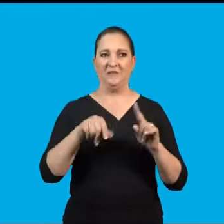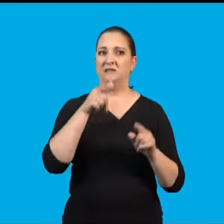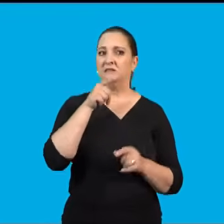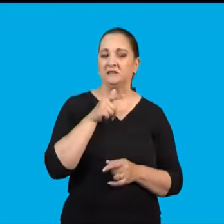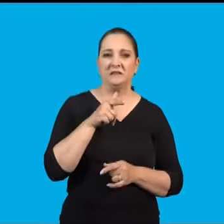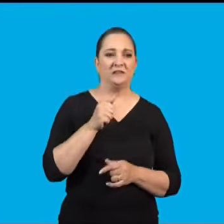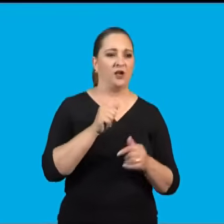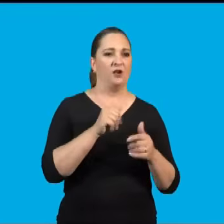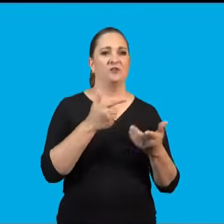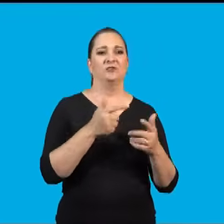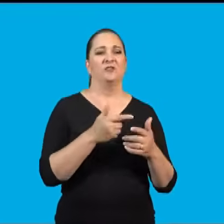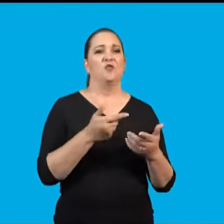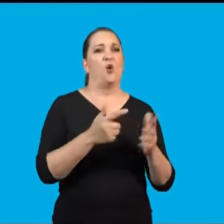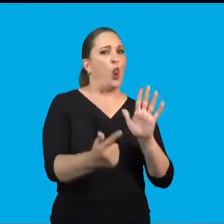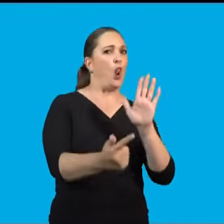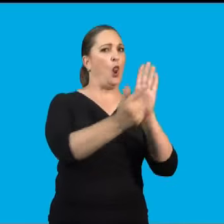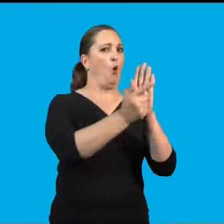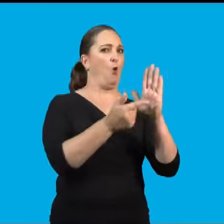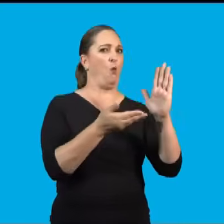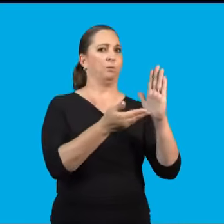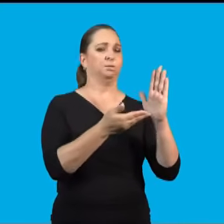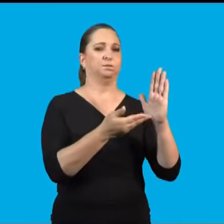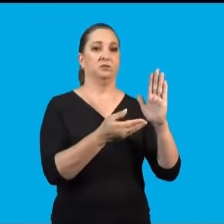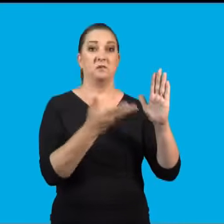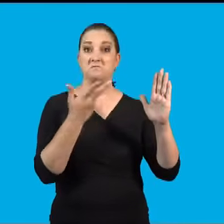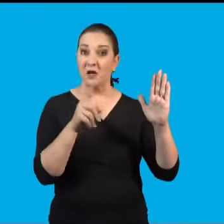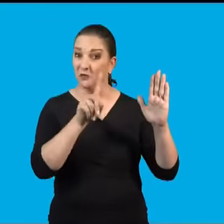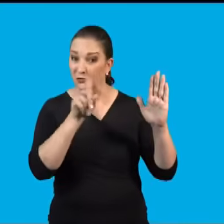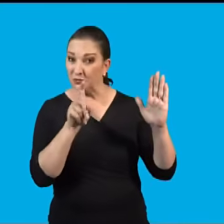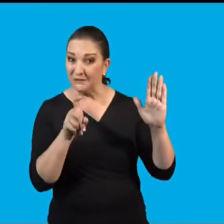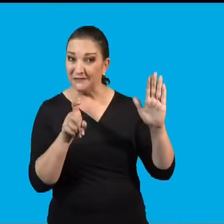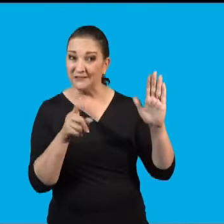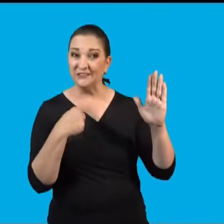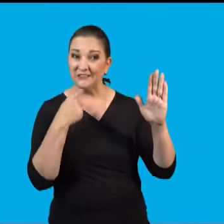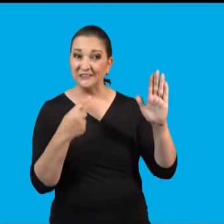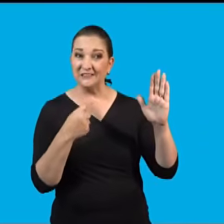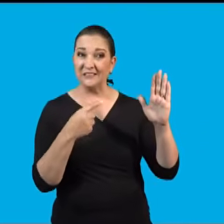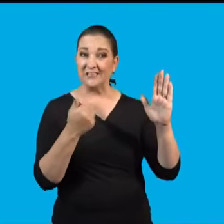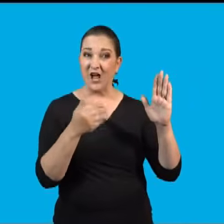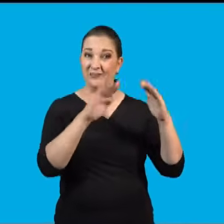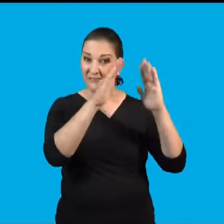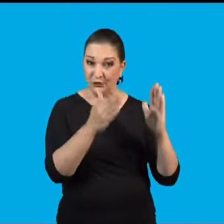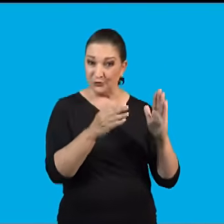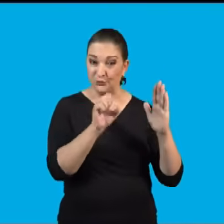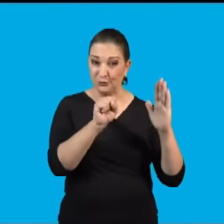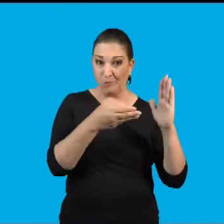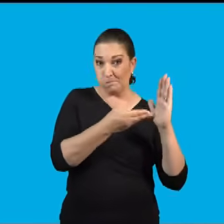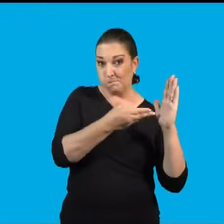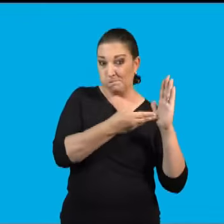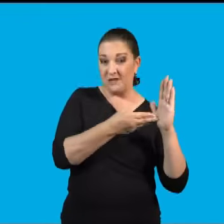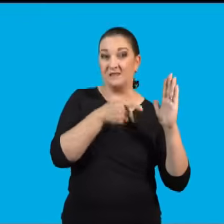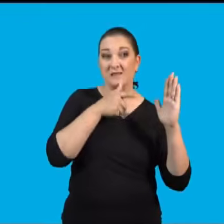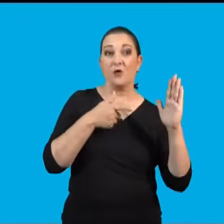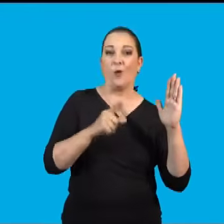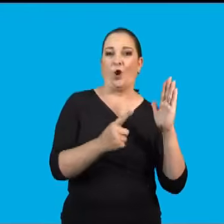and unnecessary apartheid statutes or laws. So if in the question you did not understand the meaning of the word statutes, it's